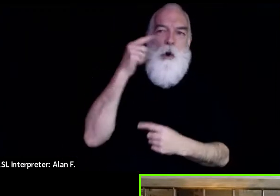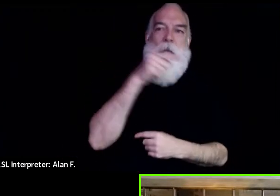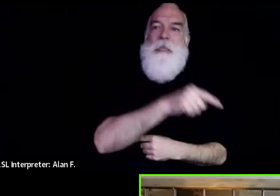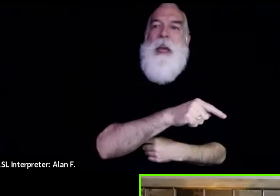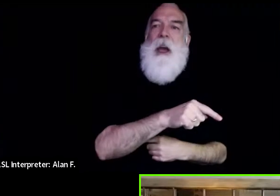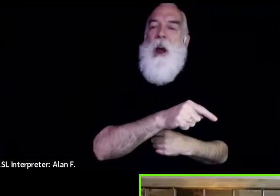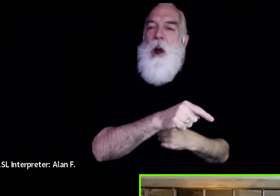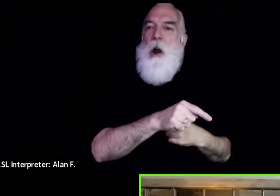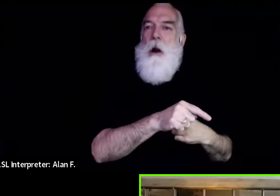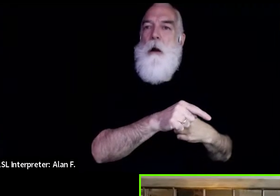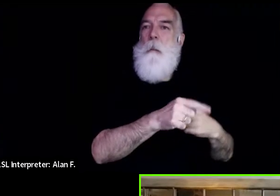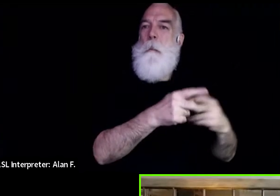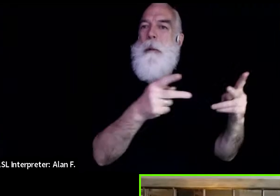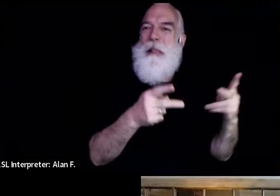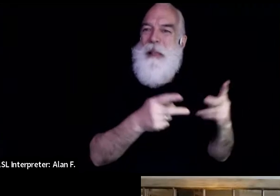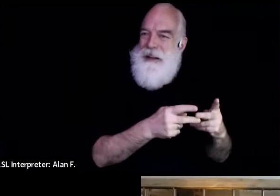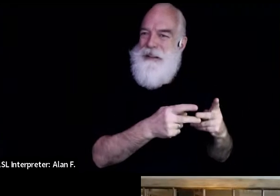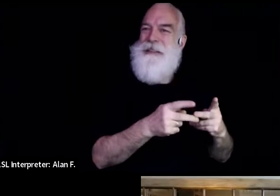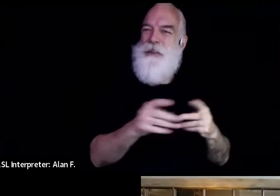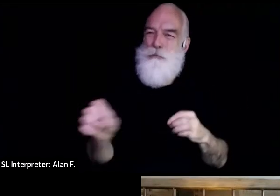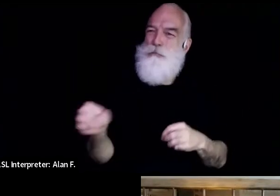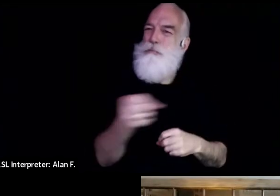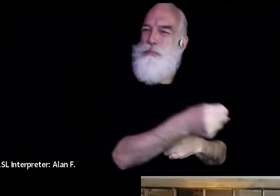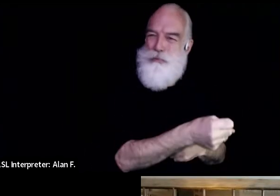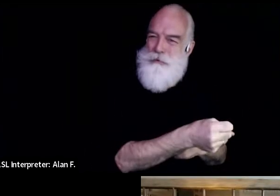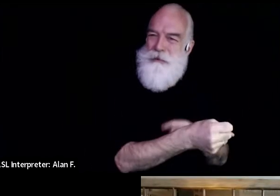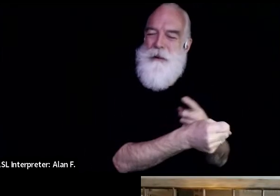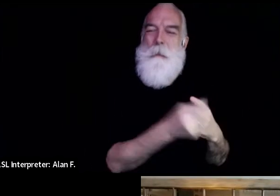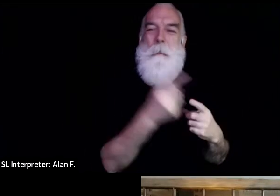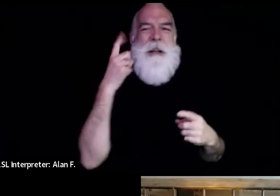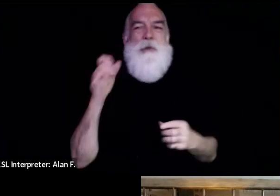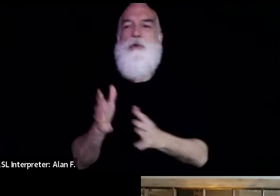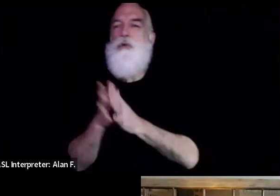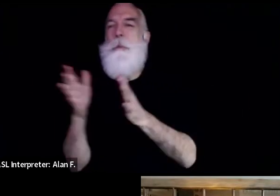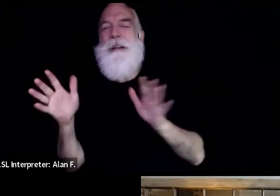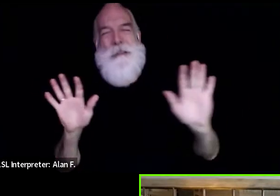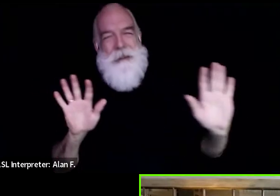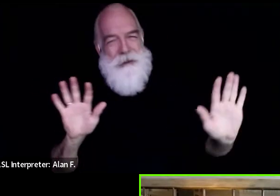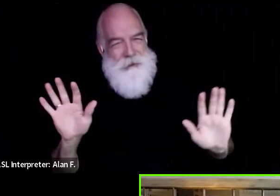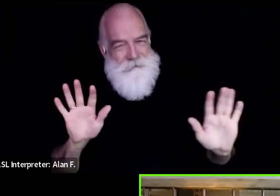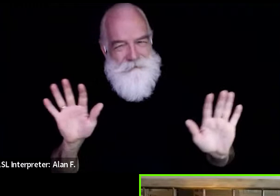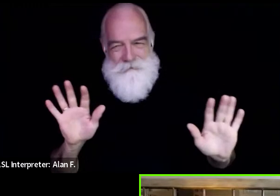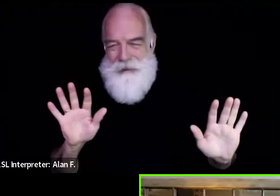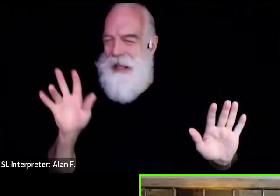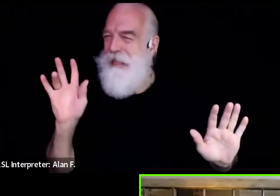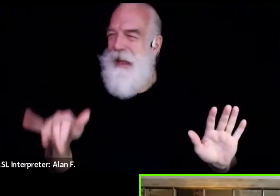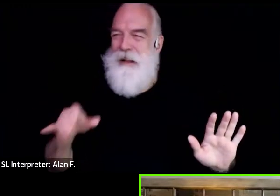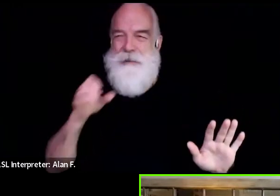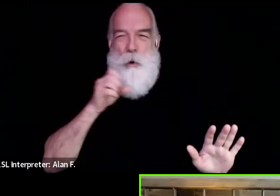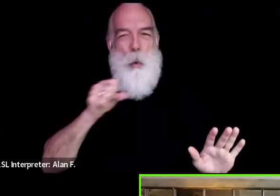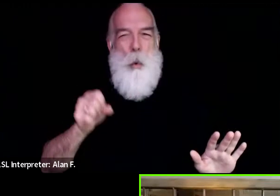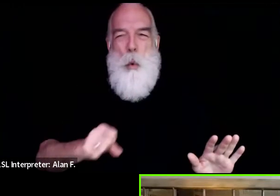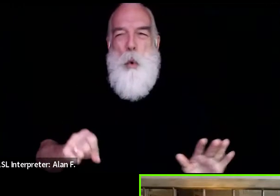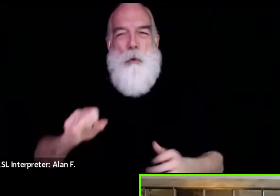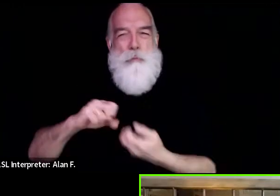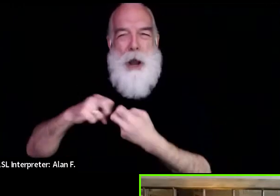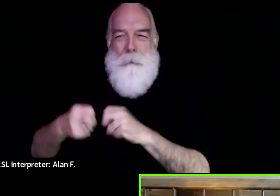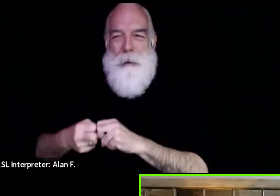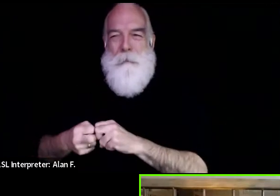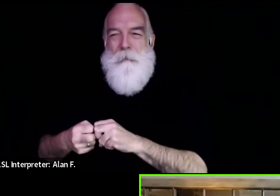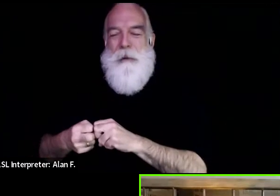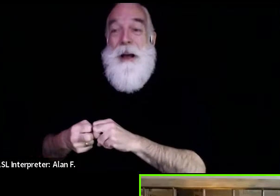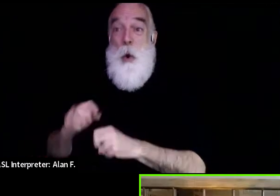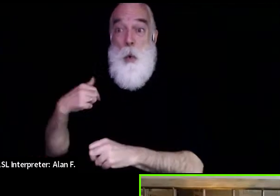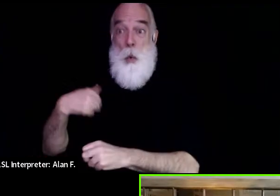a decades old problem of our accepting inmates into the city jail for an issue